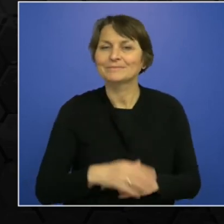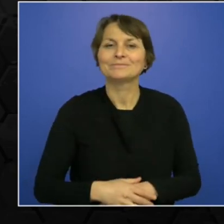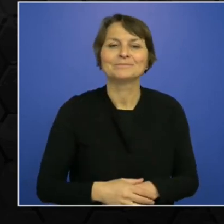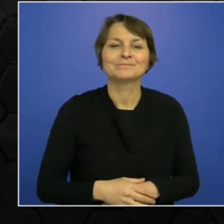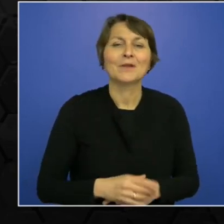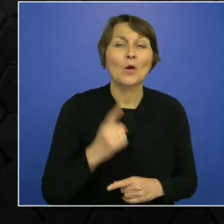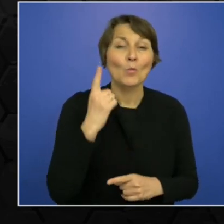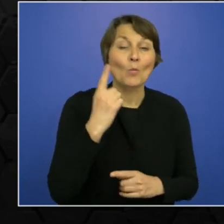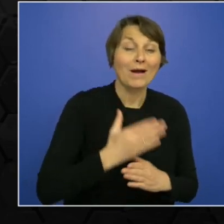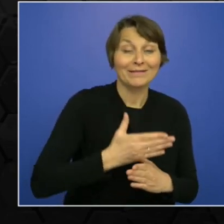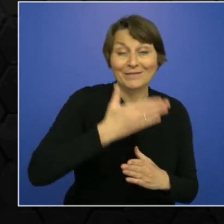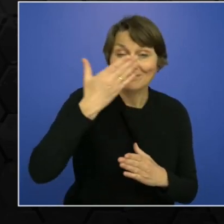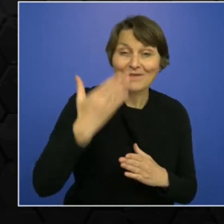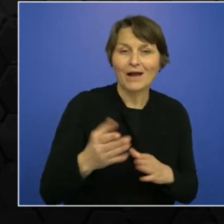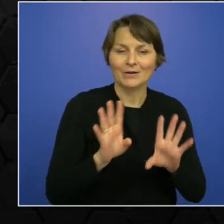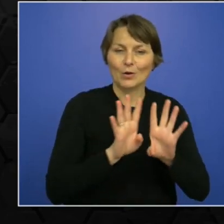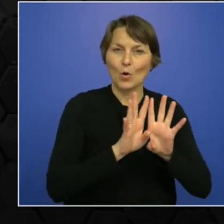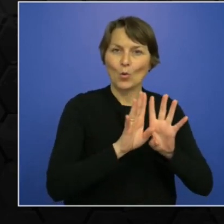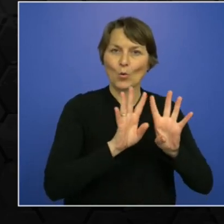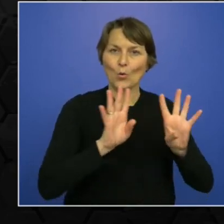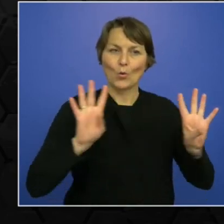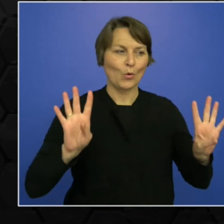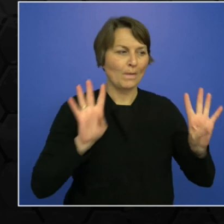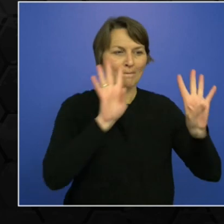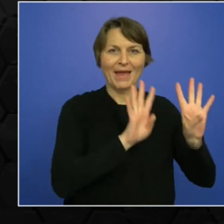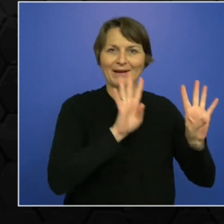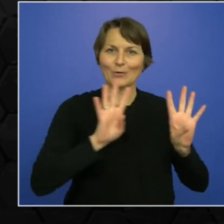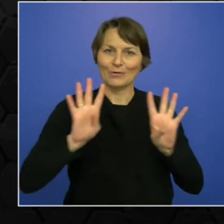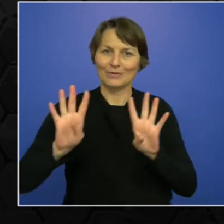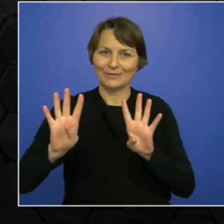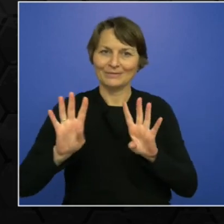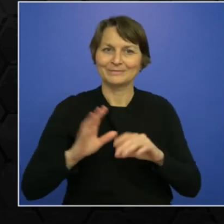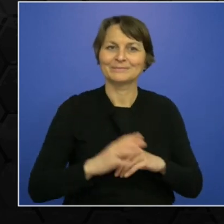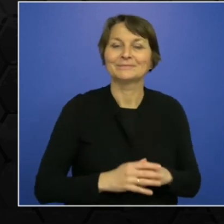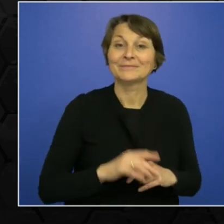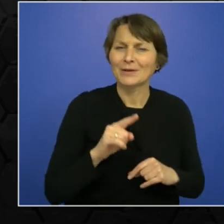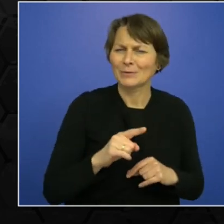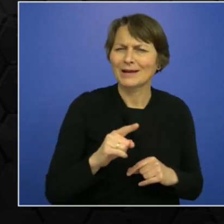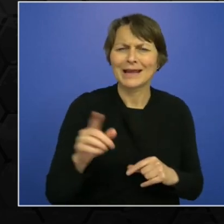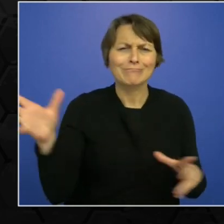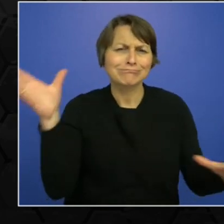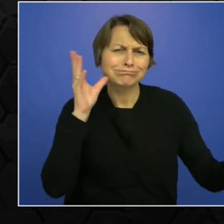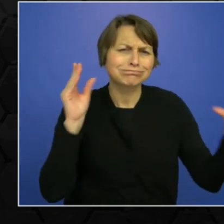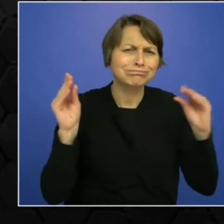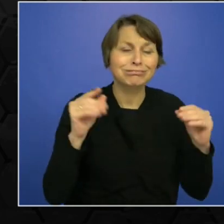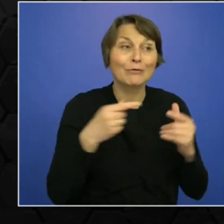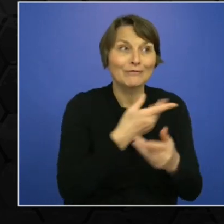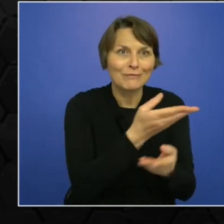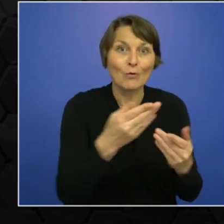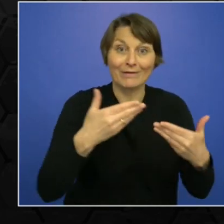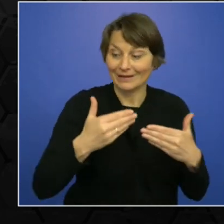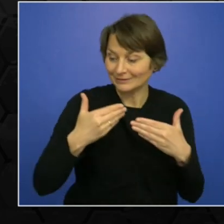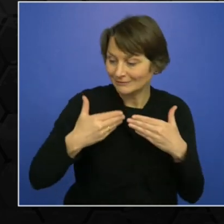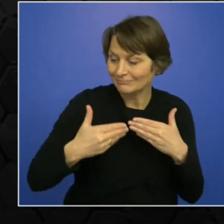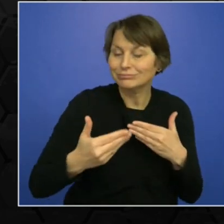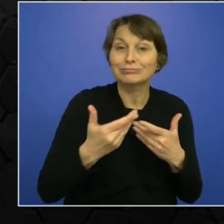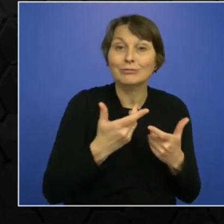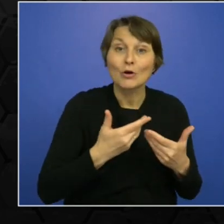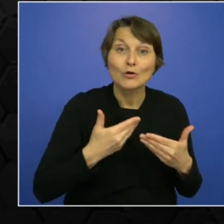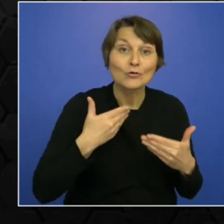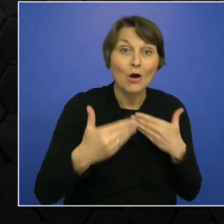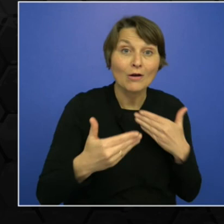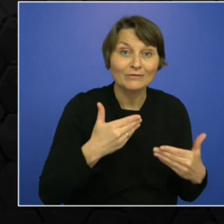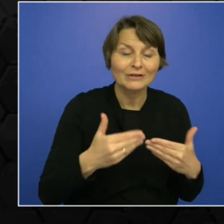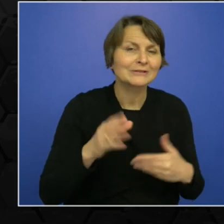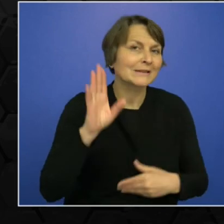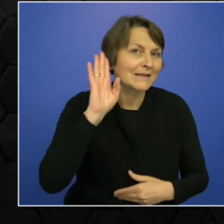final panel. We've heard from a lot of Microsoft Learn student ambassadors throughout this entire conference. So now let's actually hear from how you